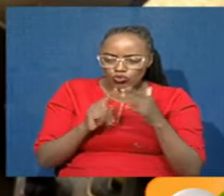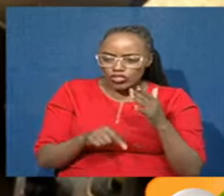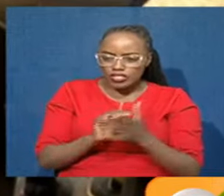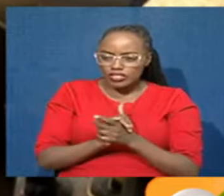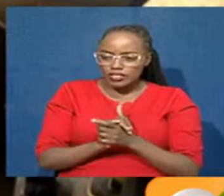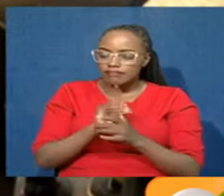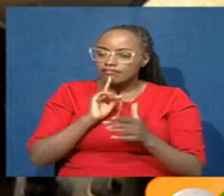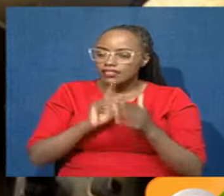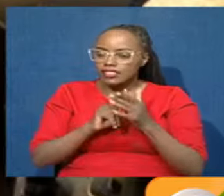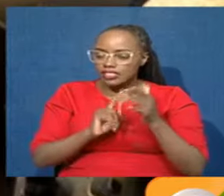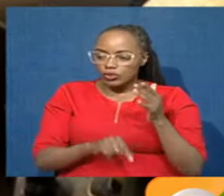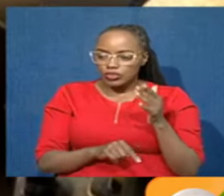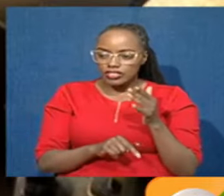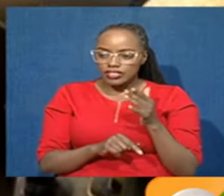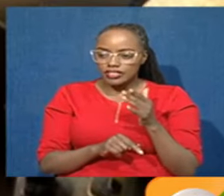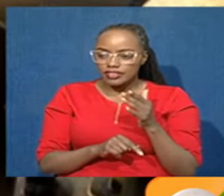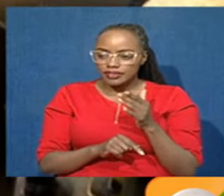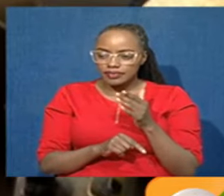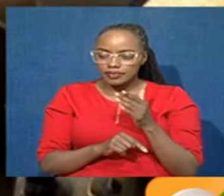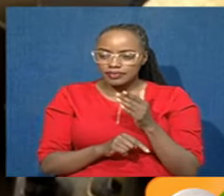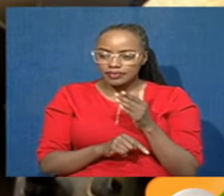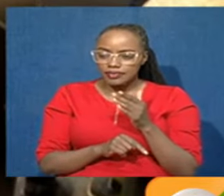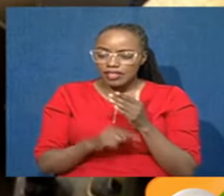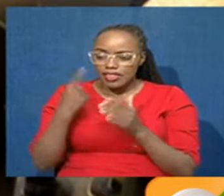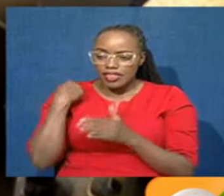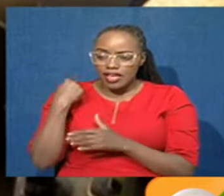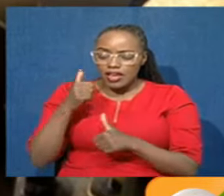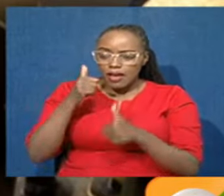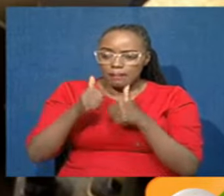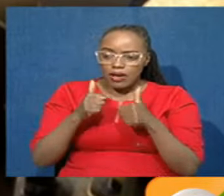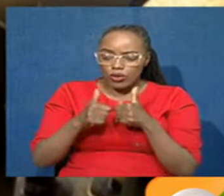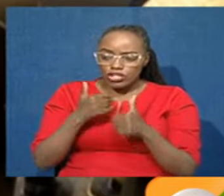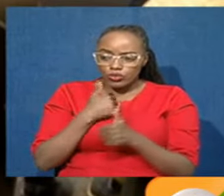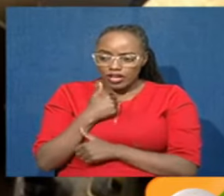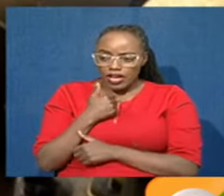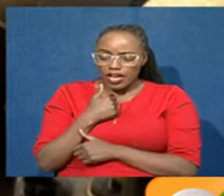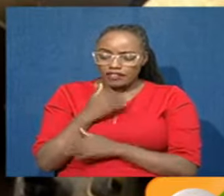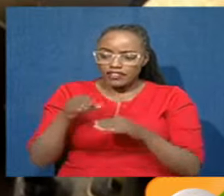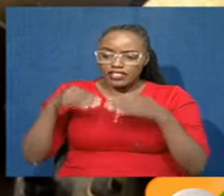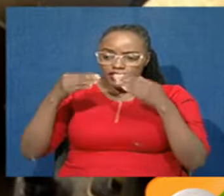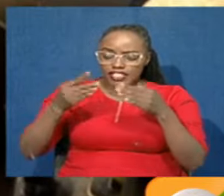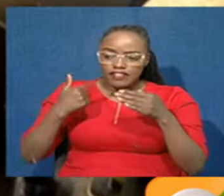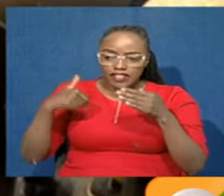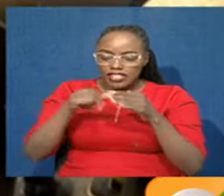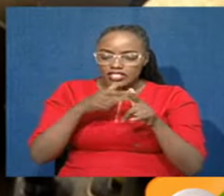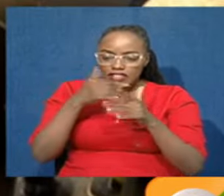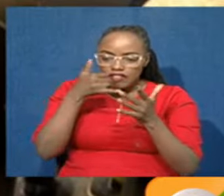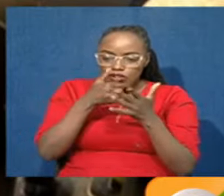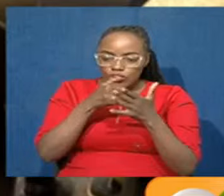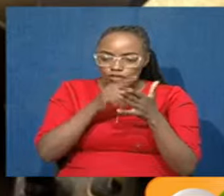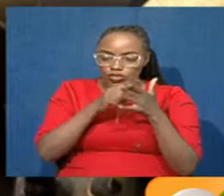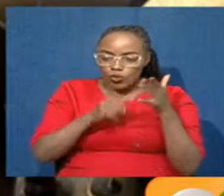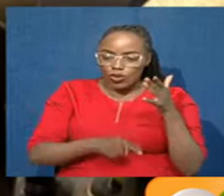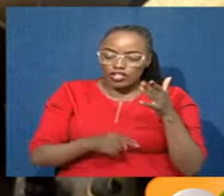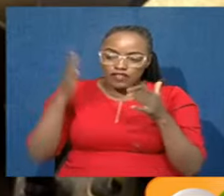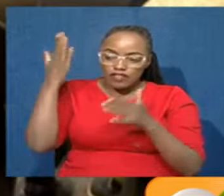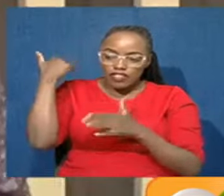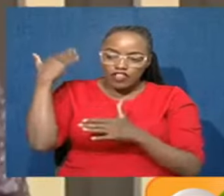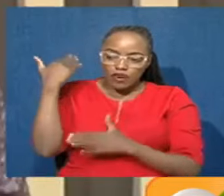that the figure that you have given comprises of the